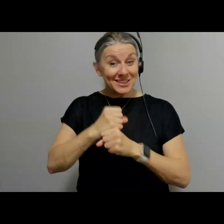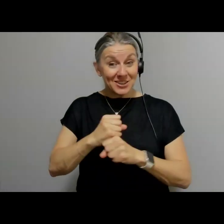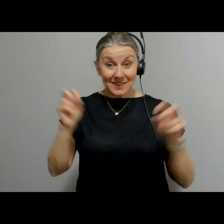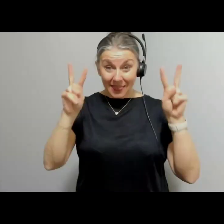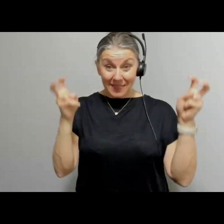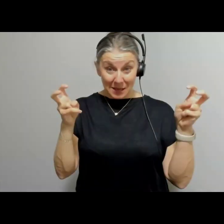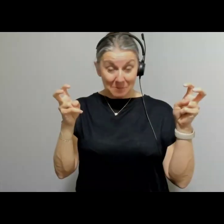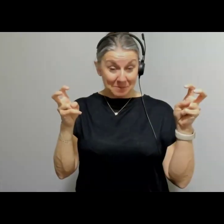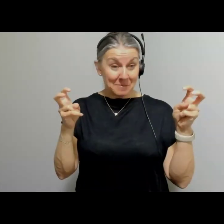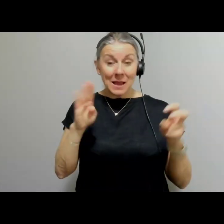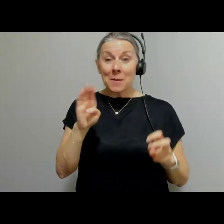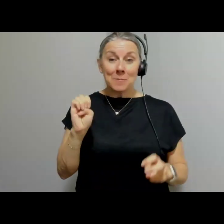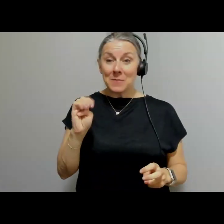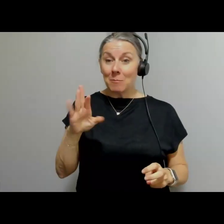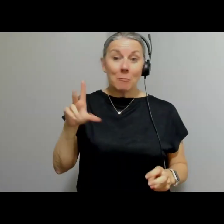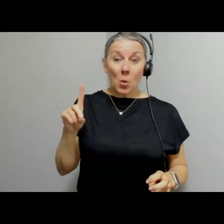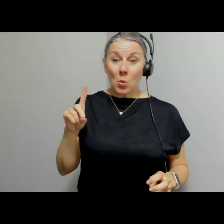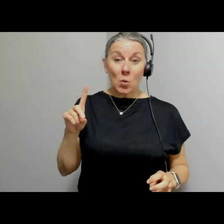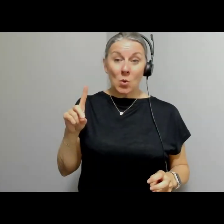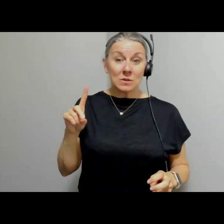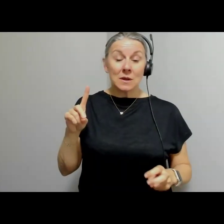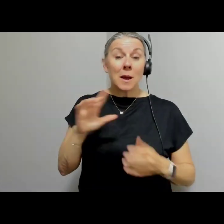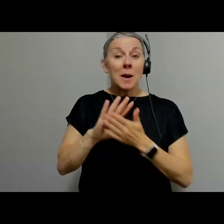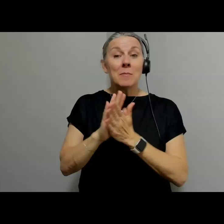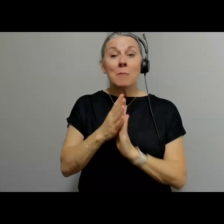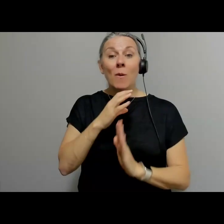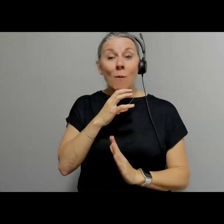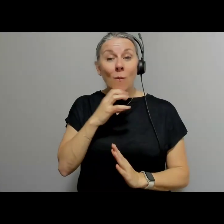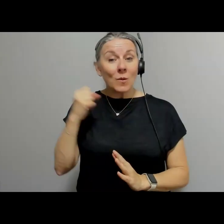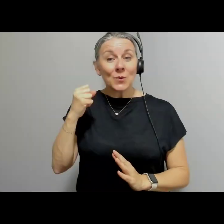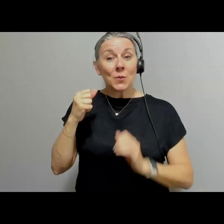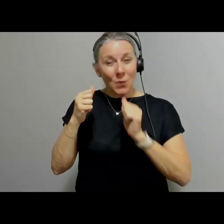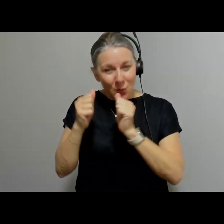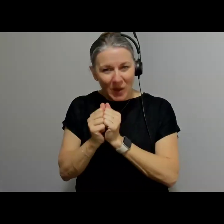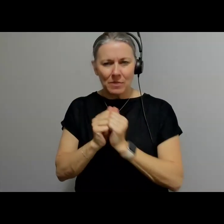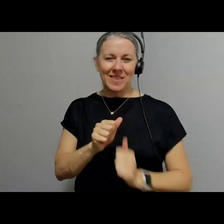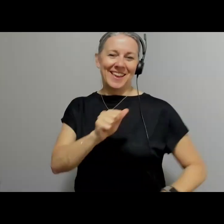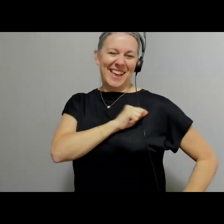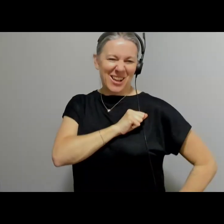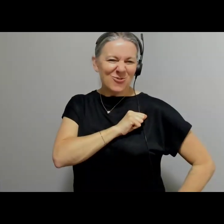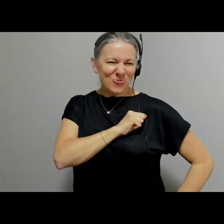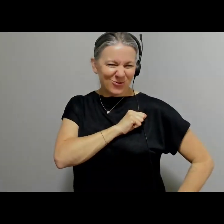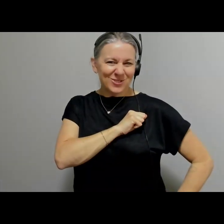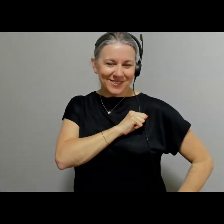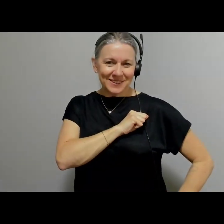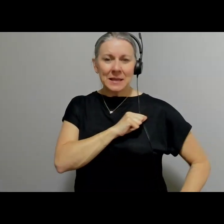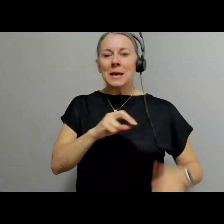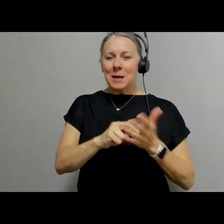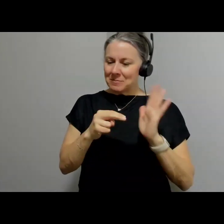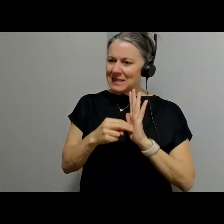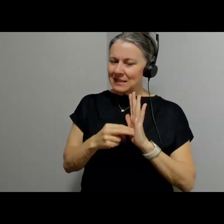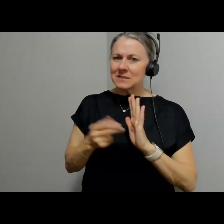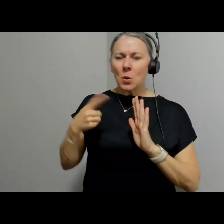Attitude. I love that. It calls on us to challenge ageism and to see aging as a time of